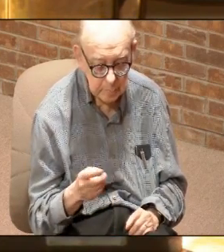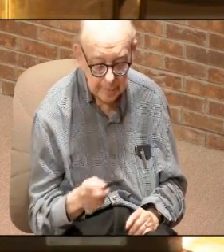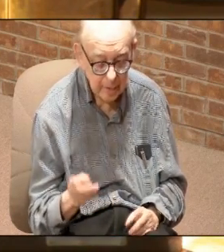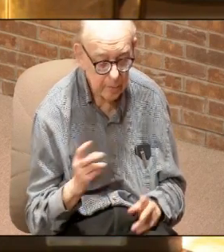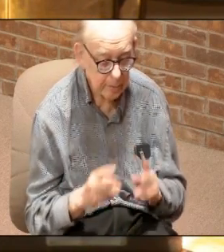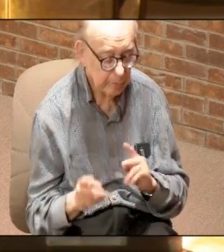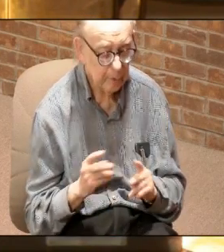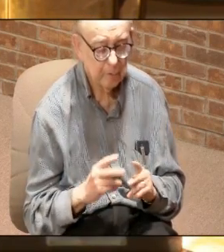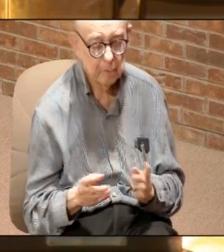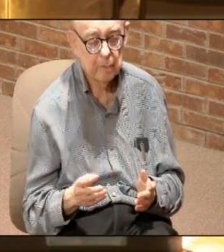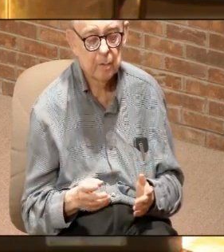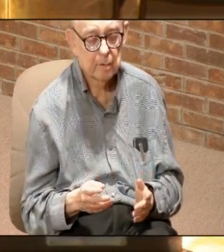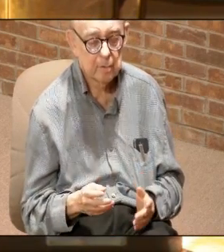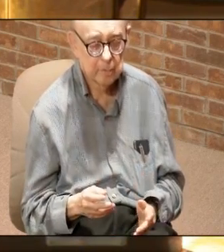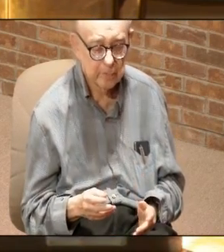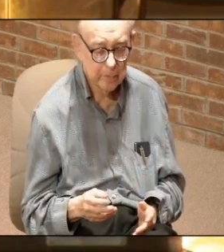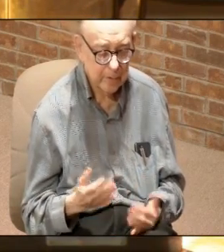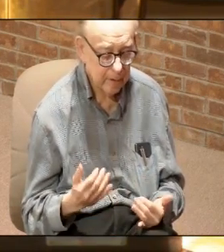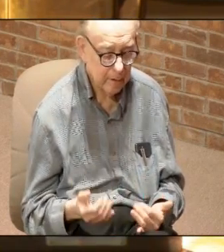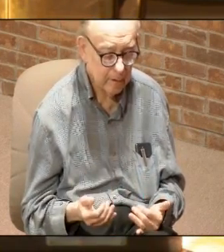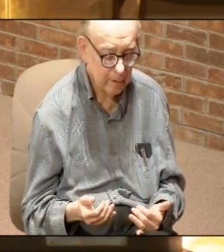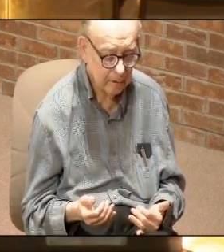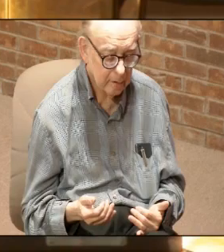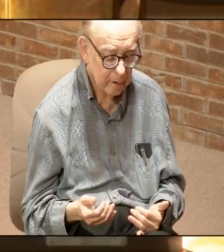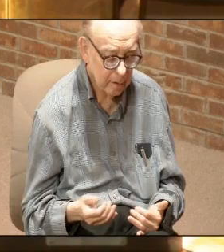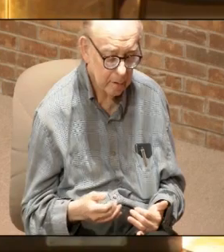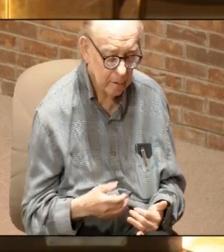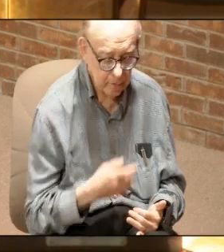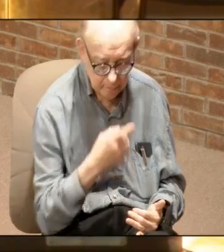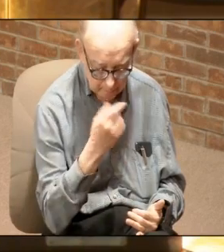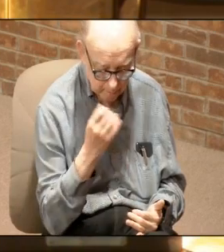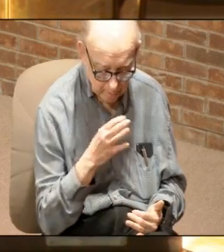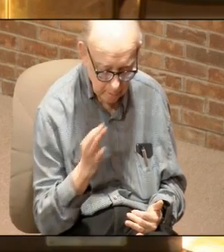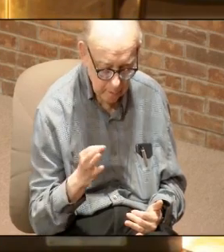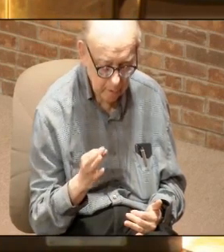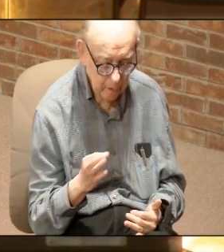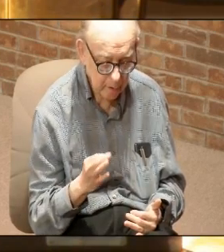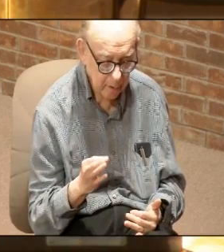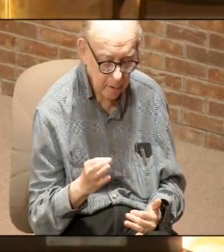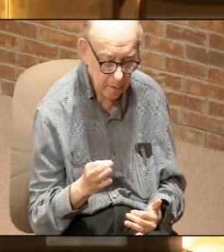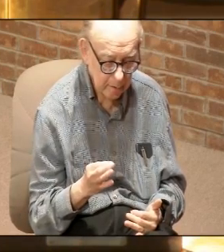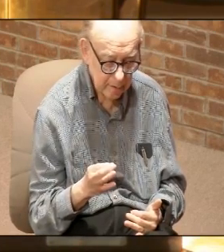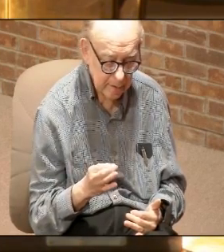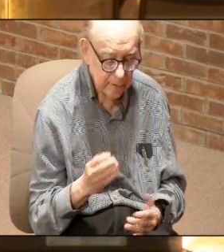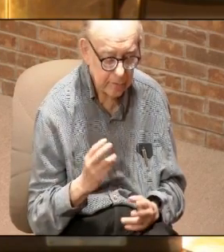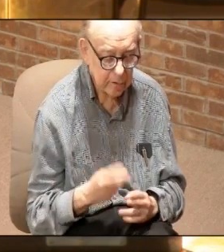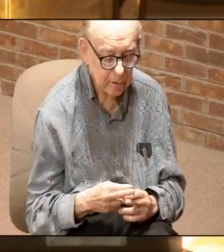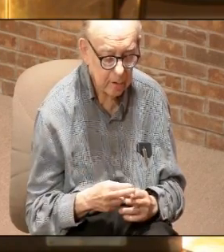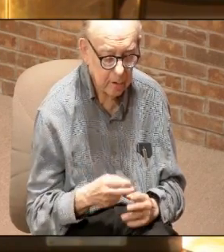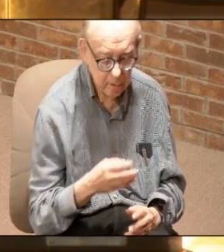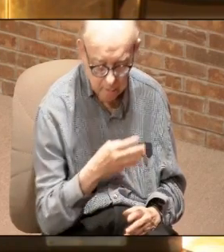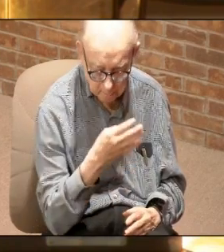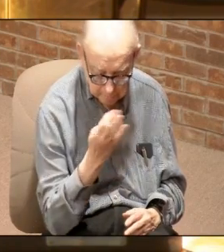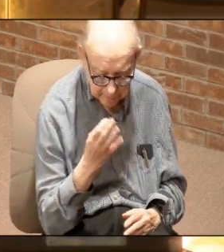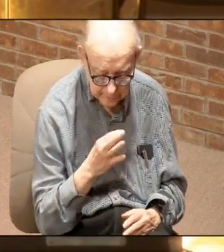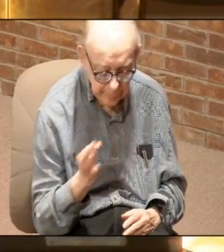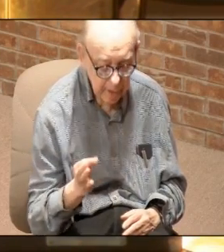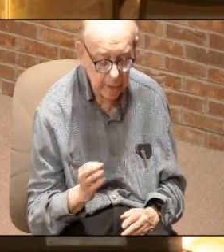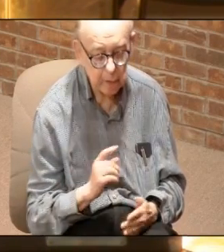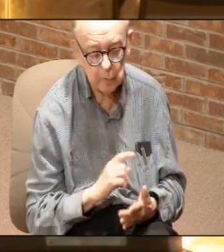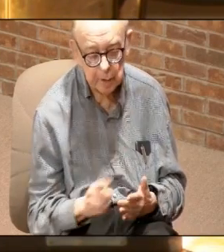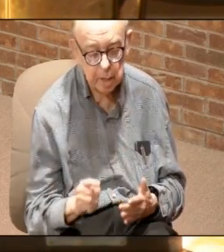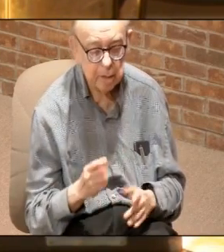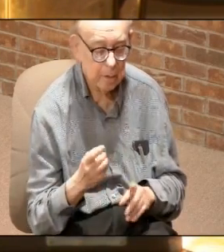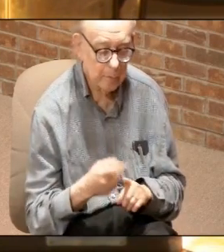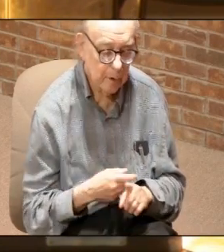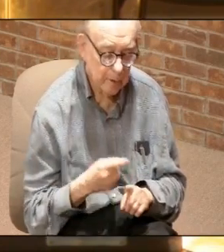people, and now Black Friday is now like a Black Friday week or Black Friday month. It's not